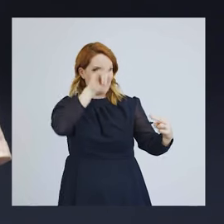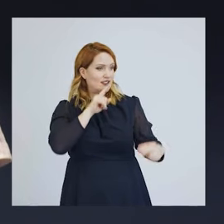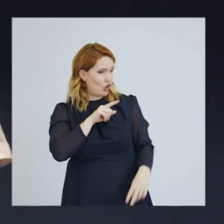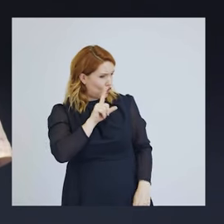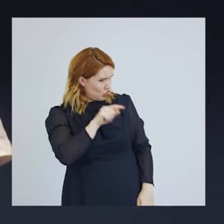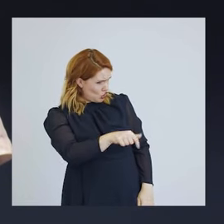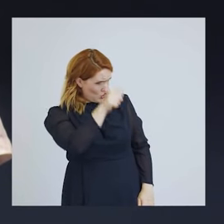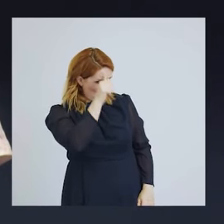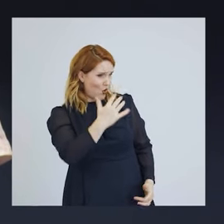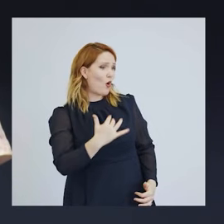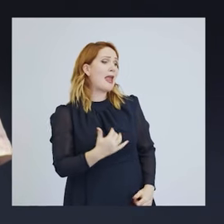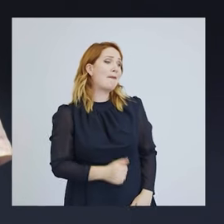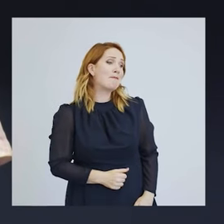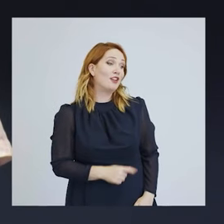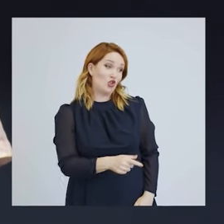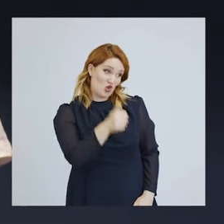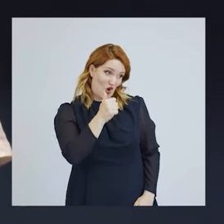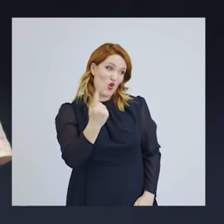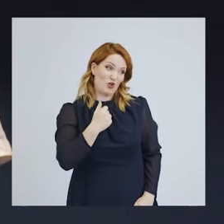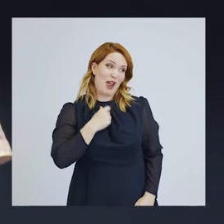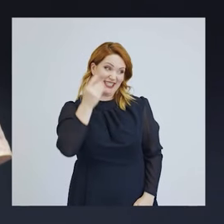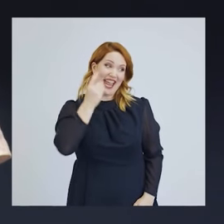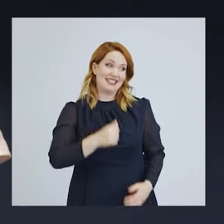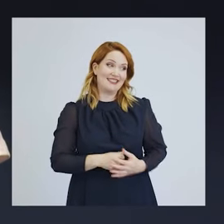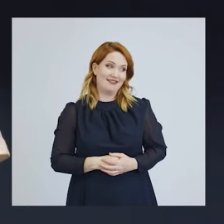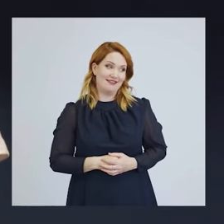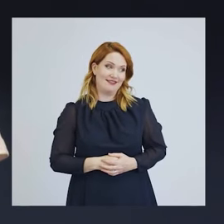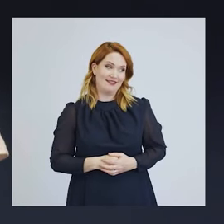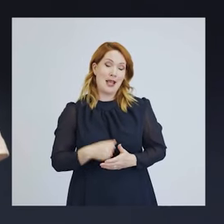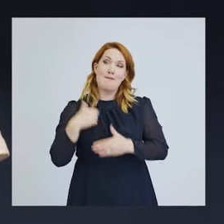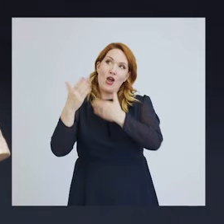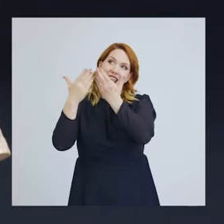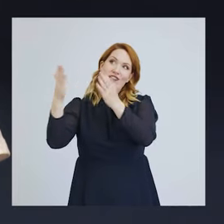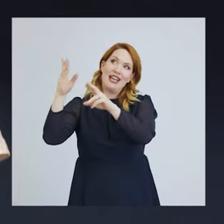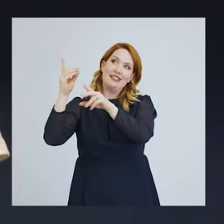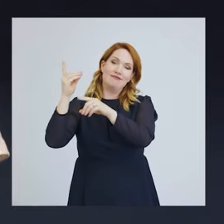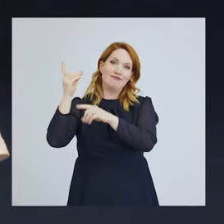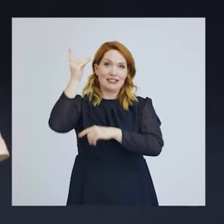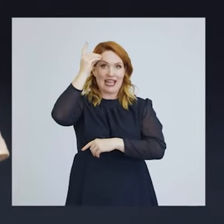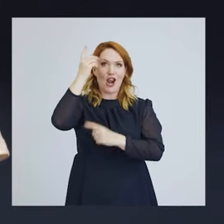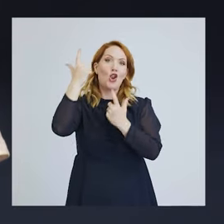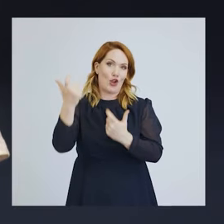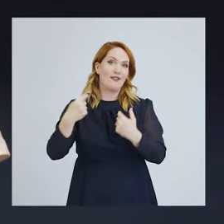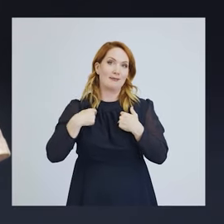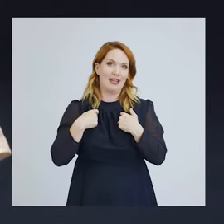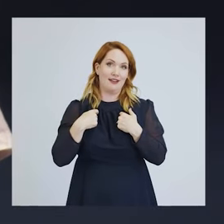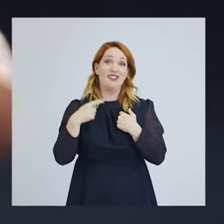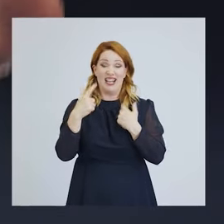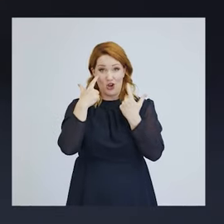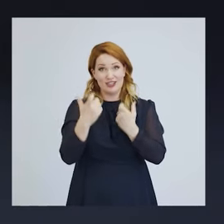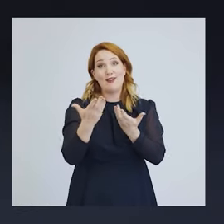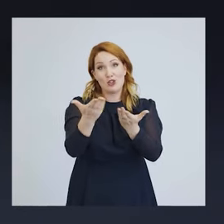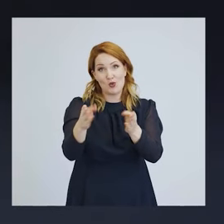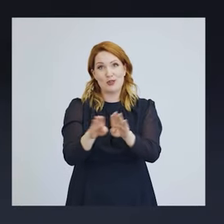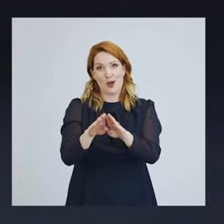you're doing?" I look at the devil and I say, "Do you know who I am? Do you know who my dad is? Because